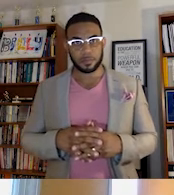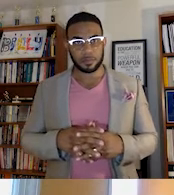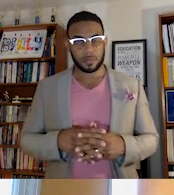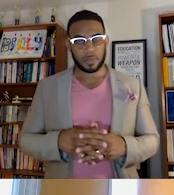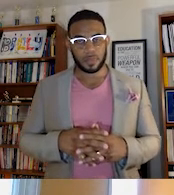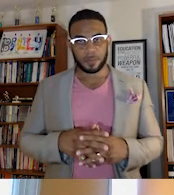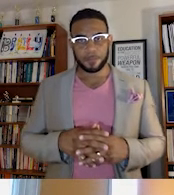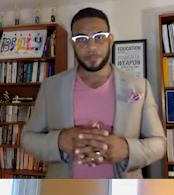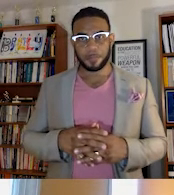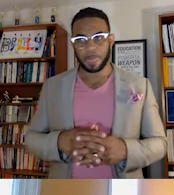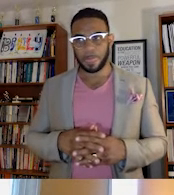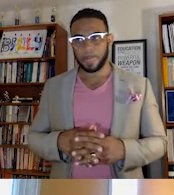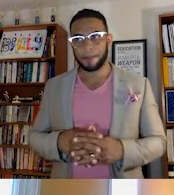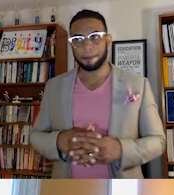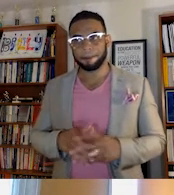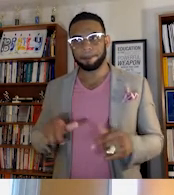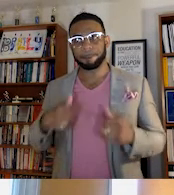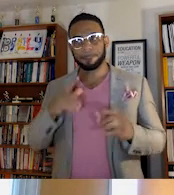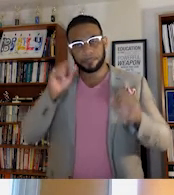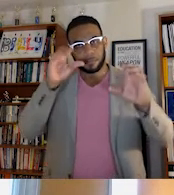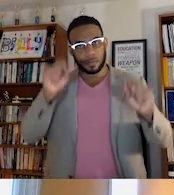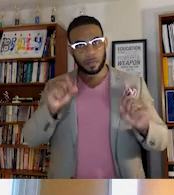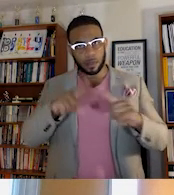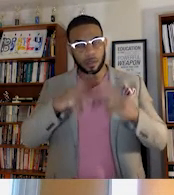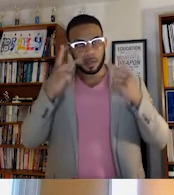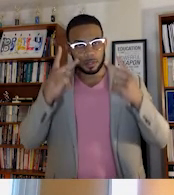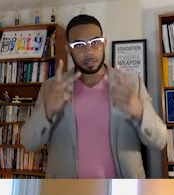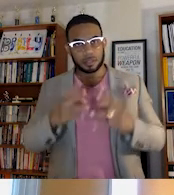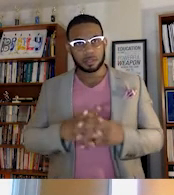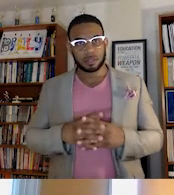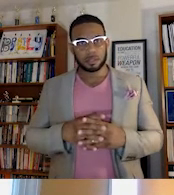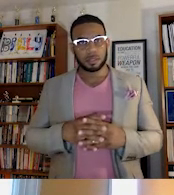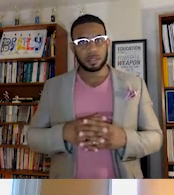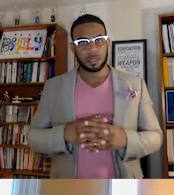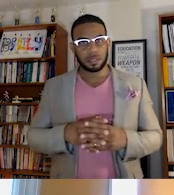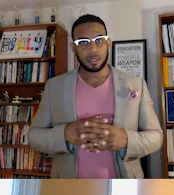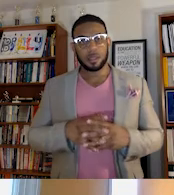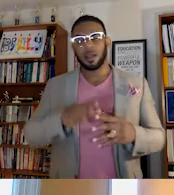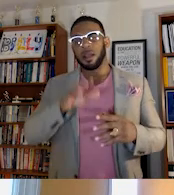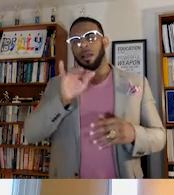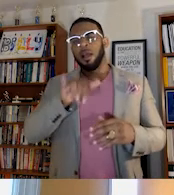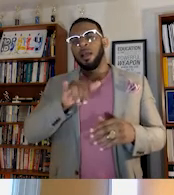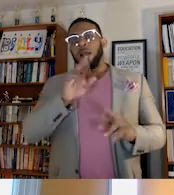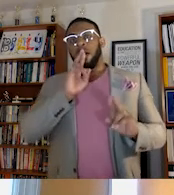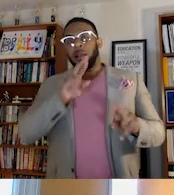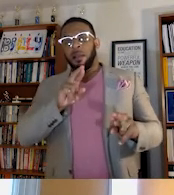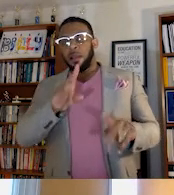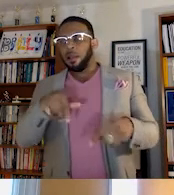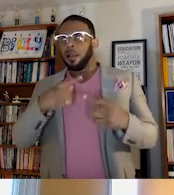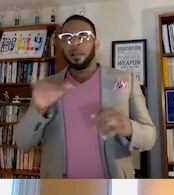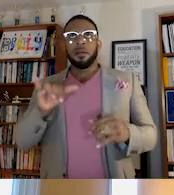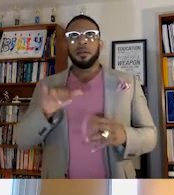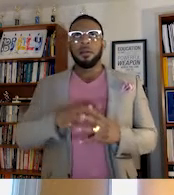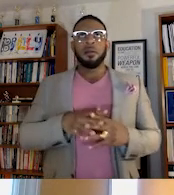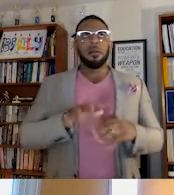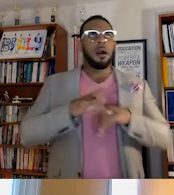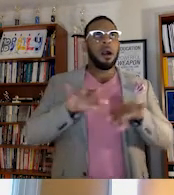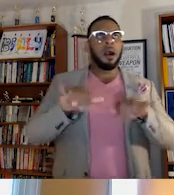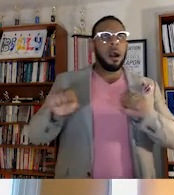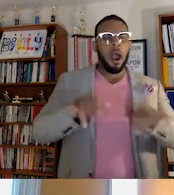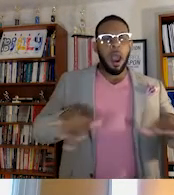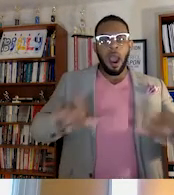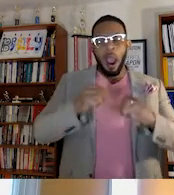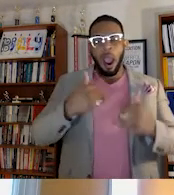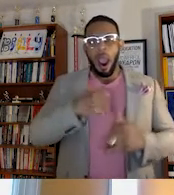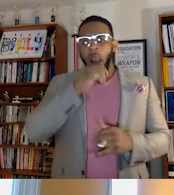yeah, it's been amazing to see that response. That response has been like earth-shattering to